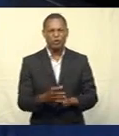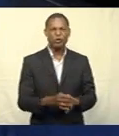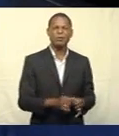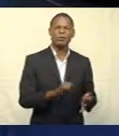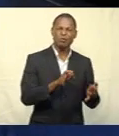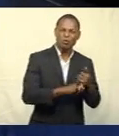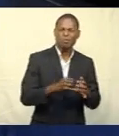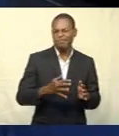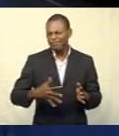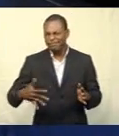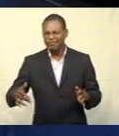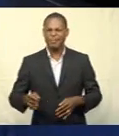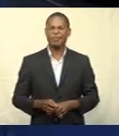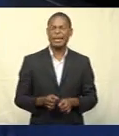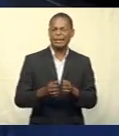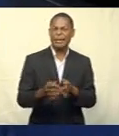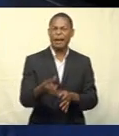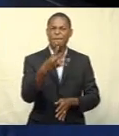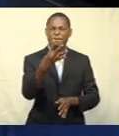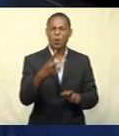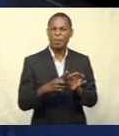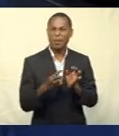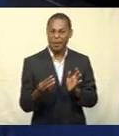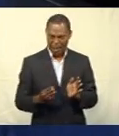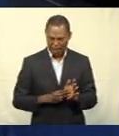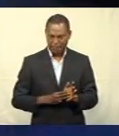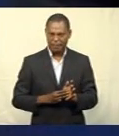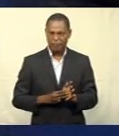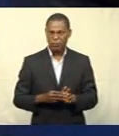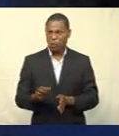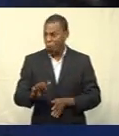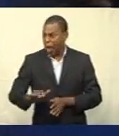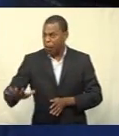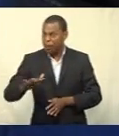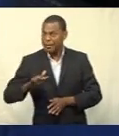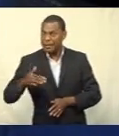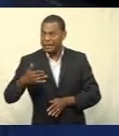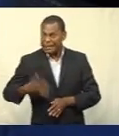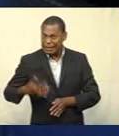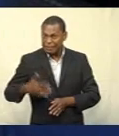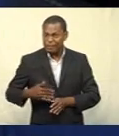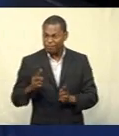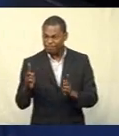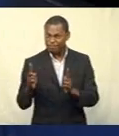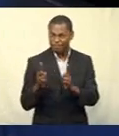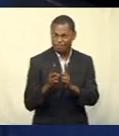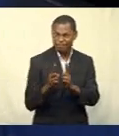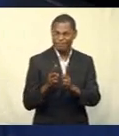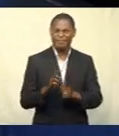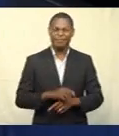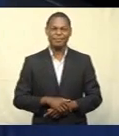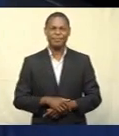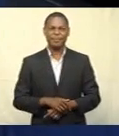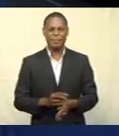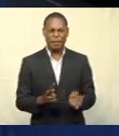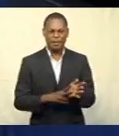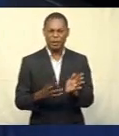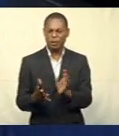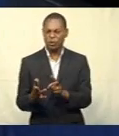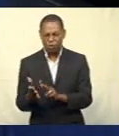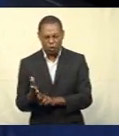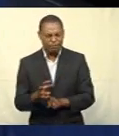p.m. Those of you who are living in areas close to Somosomo, Lamini, Welangi, those in